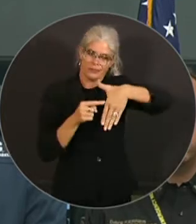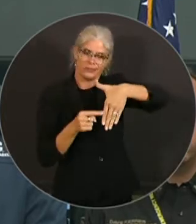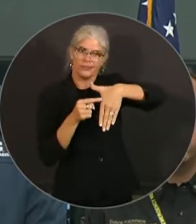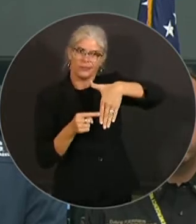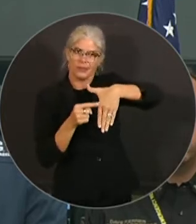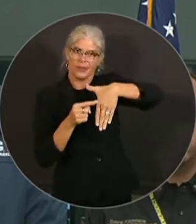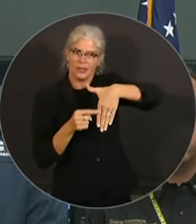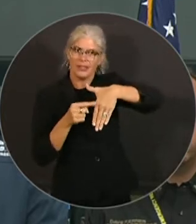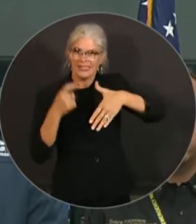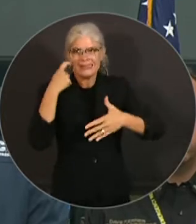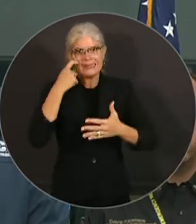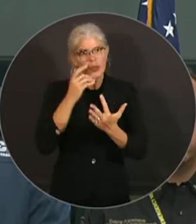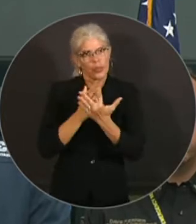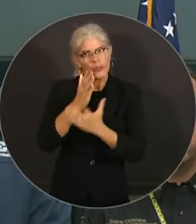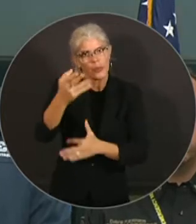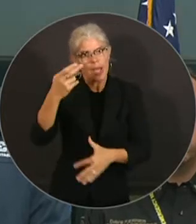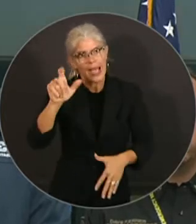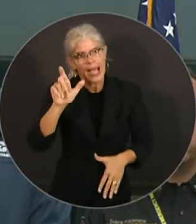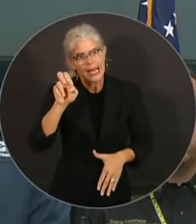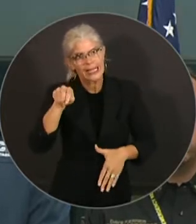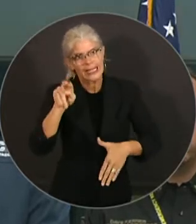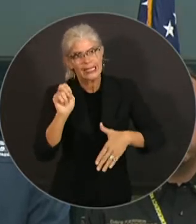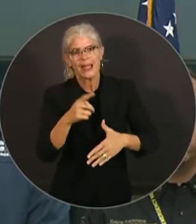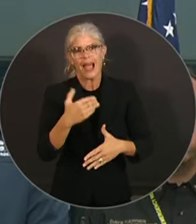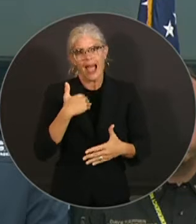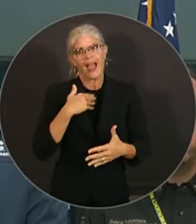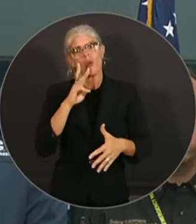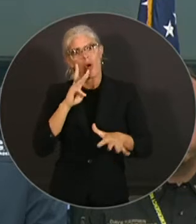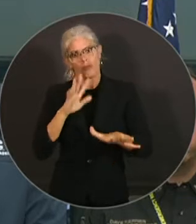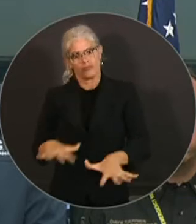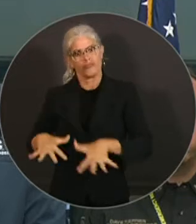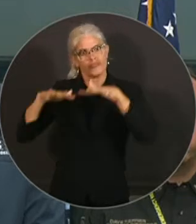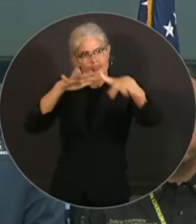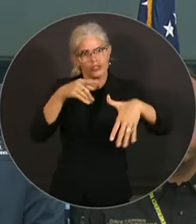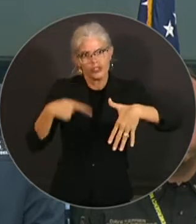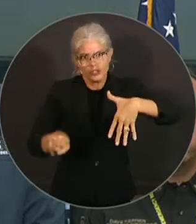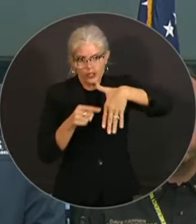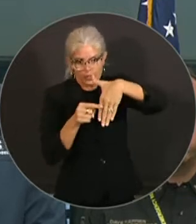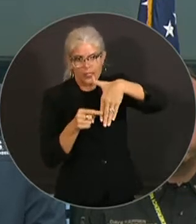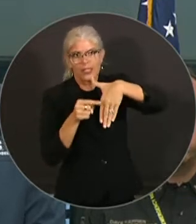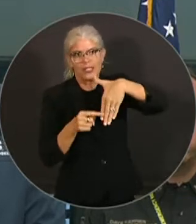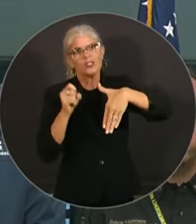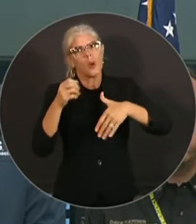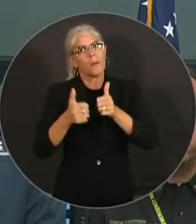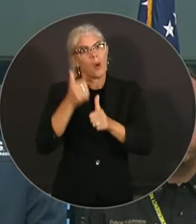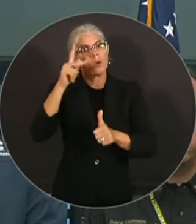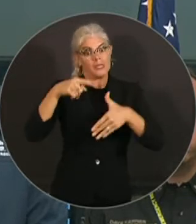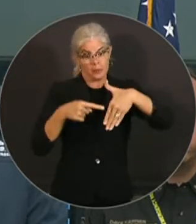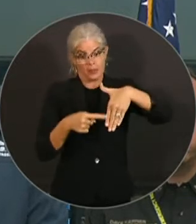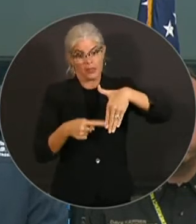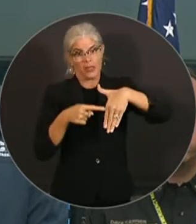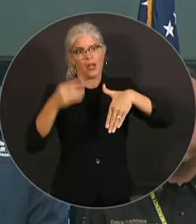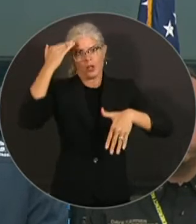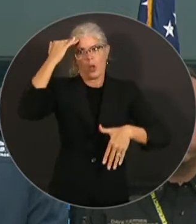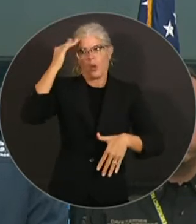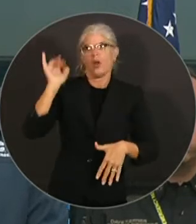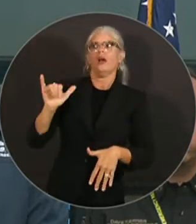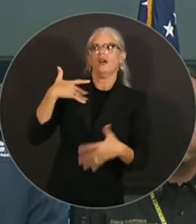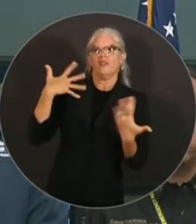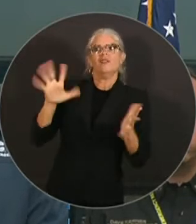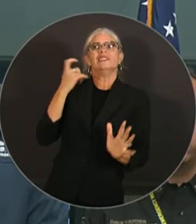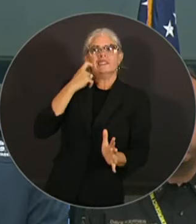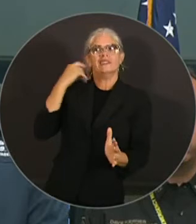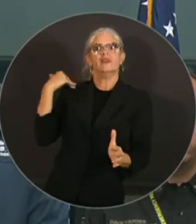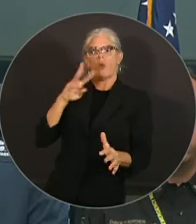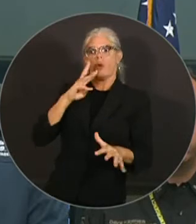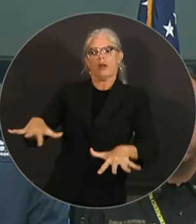Hurricane Helene. We saw a lot of storm surge, so I think most people have a good sense of that, but maybe not everybody knows that. So